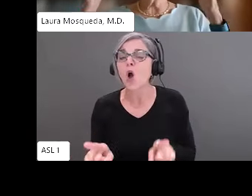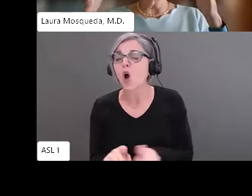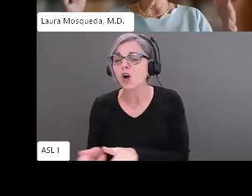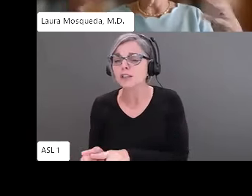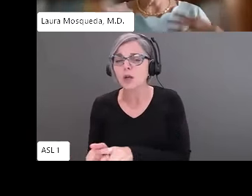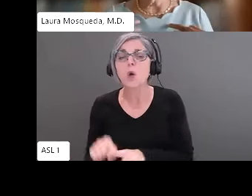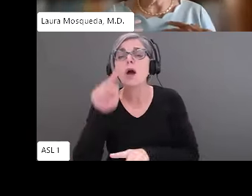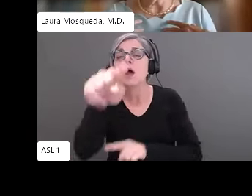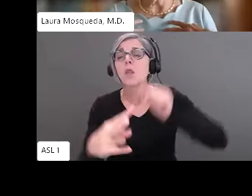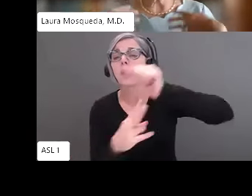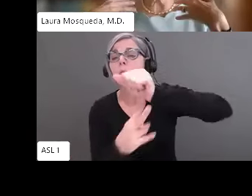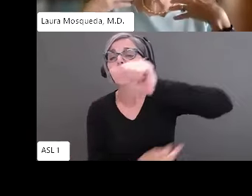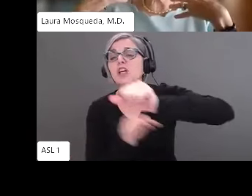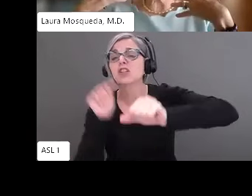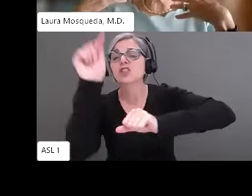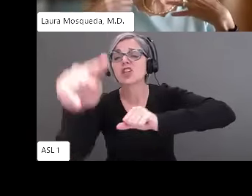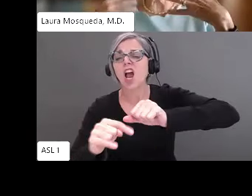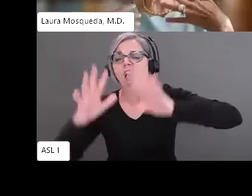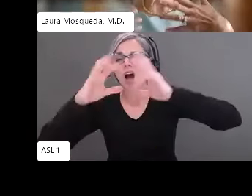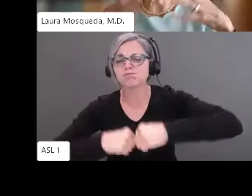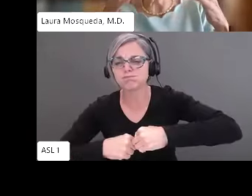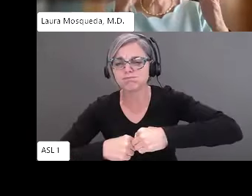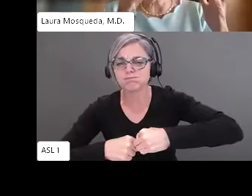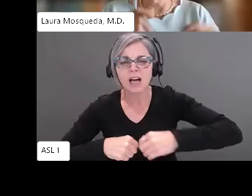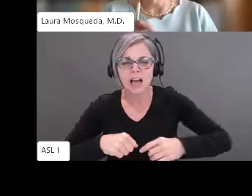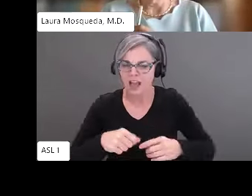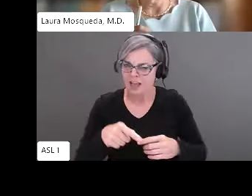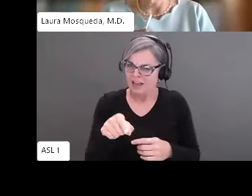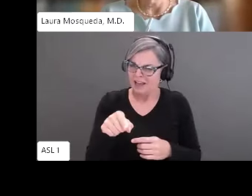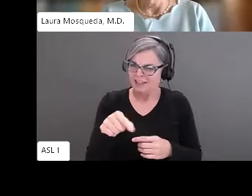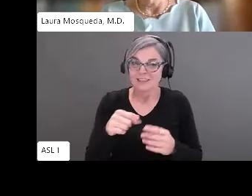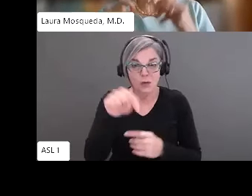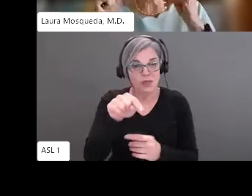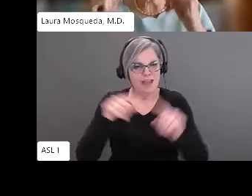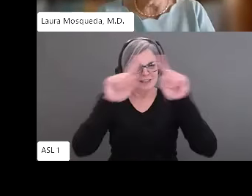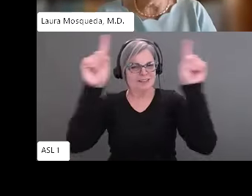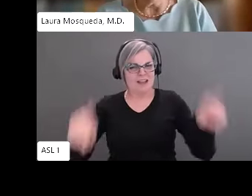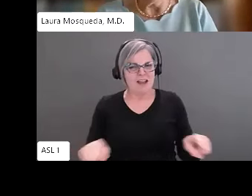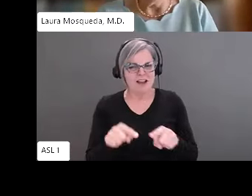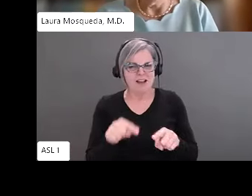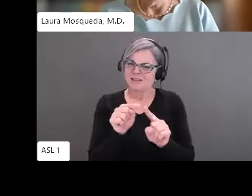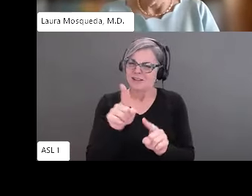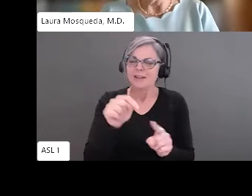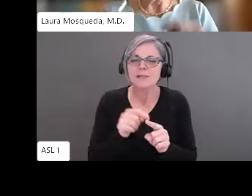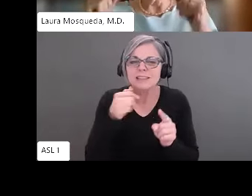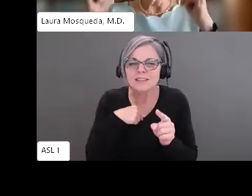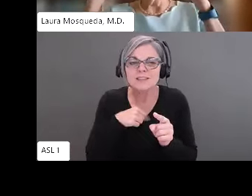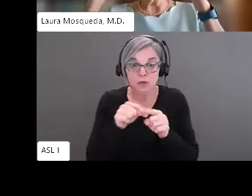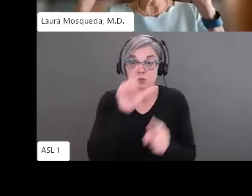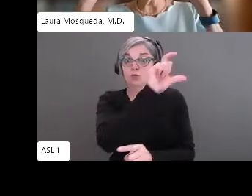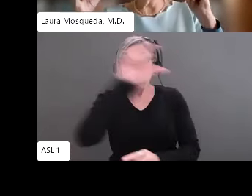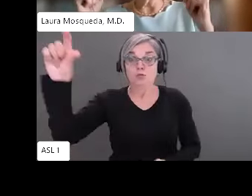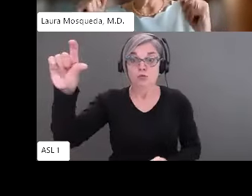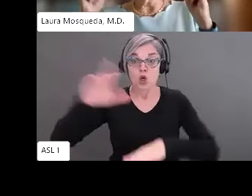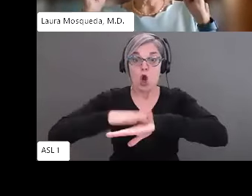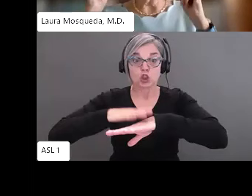is a reminder for me that sometimes you have to pay attention to the little stuff, the subtle stuff. And